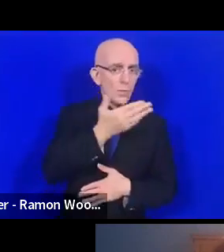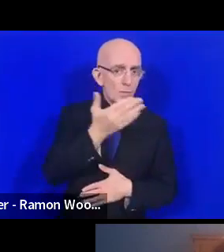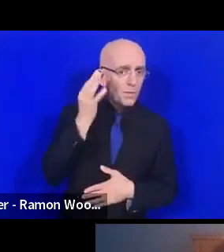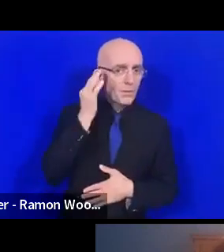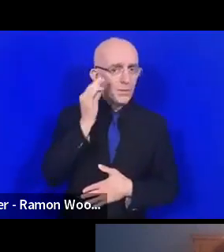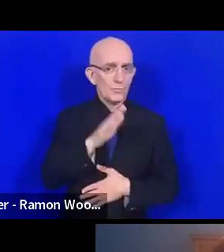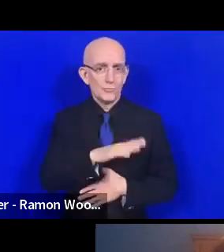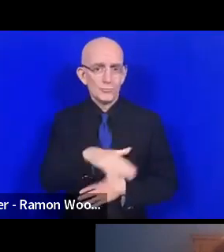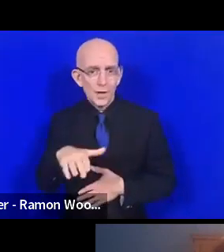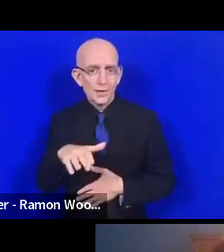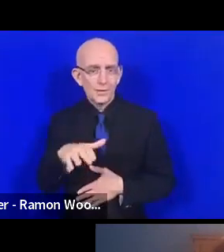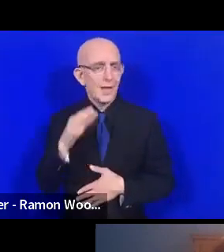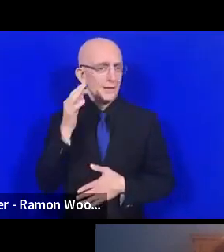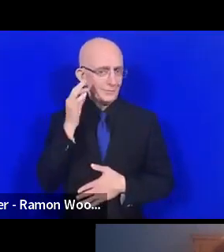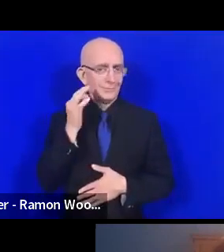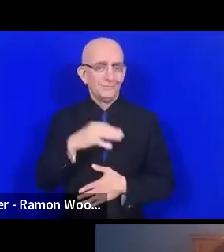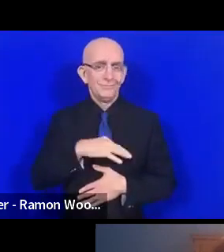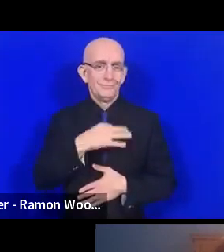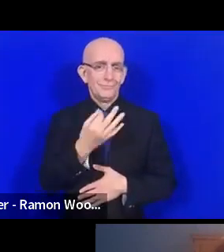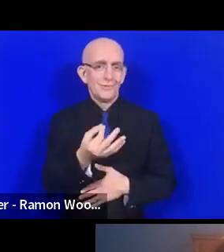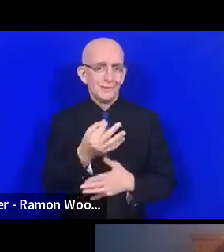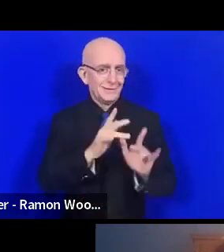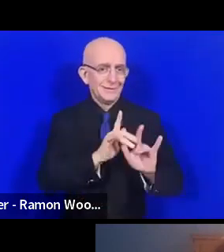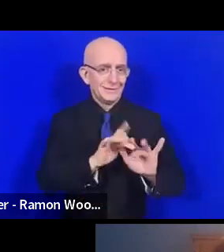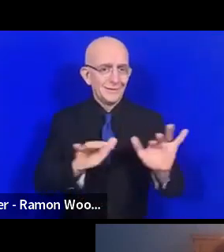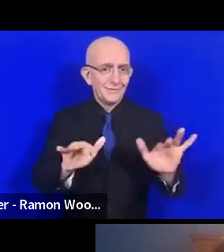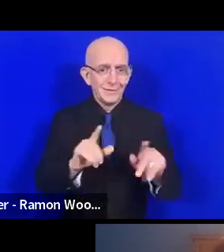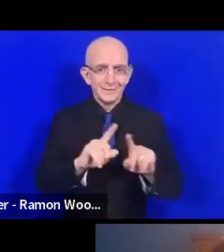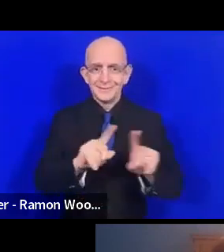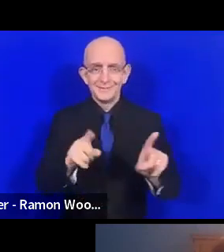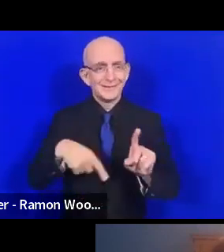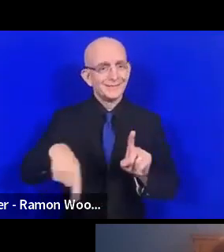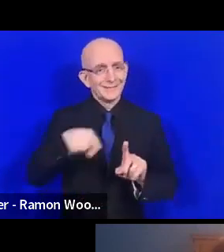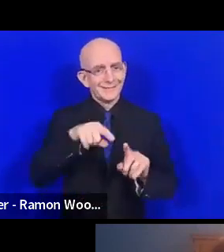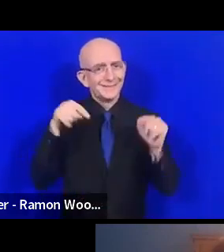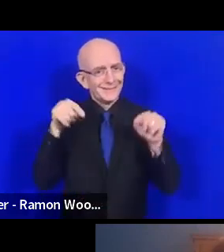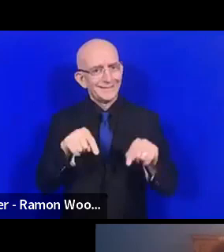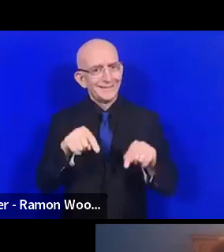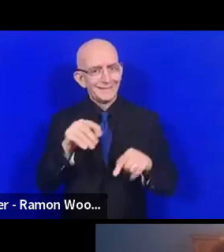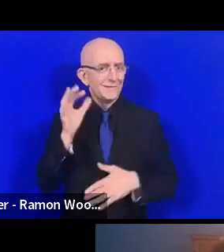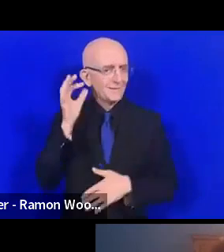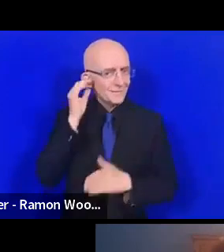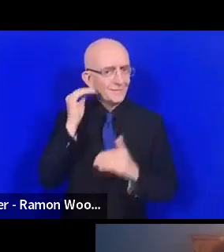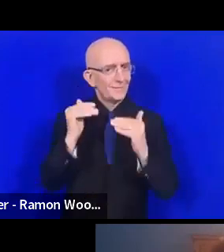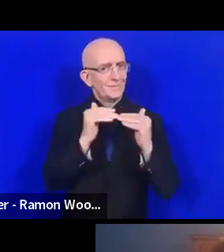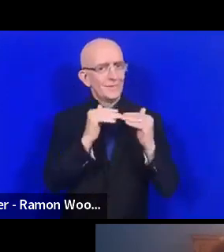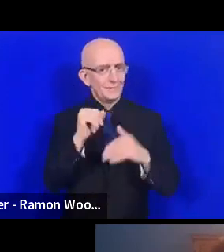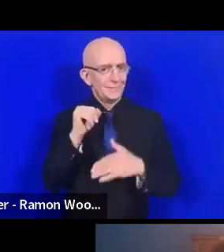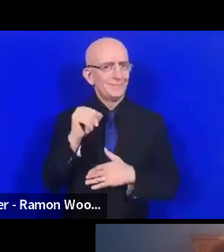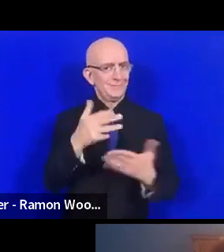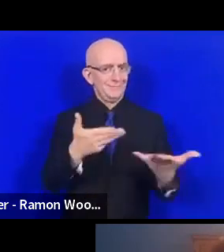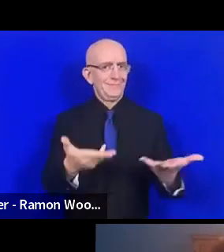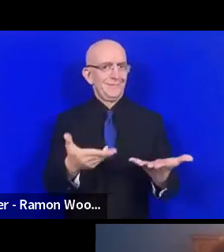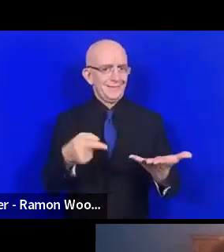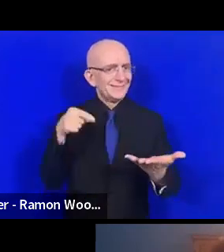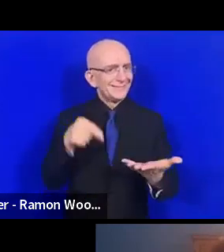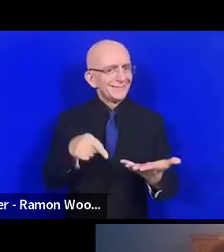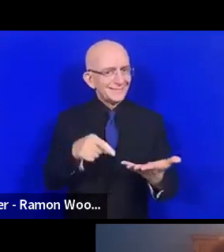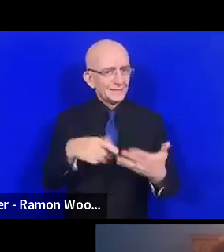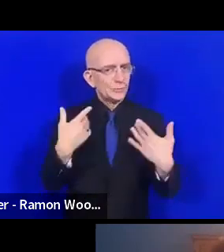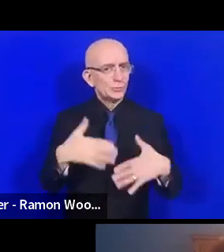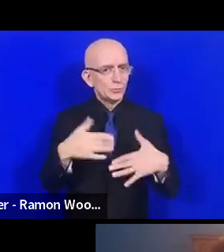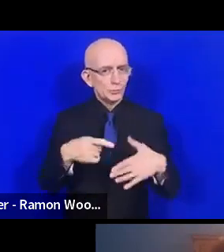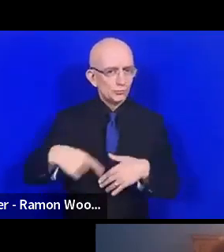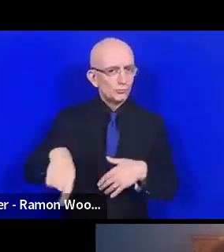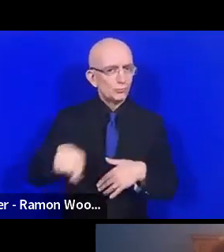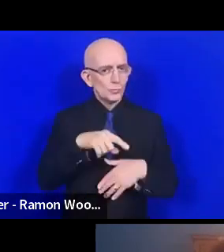well-being. I also heard that it is very possible that when organizers commit to access, these feminist